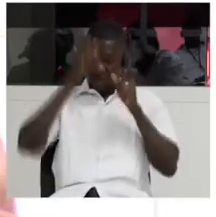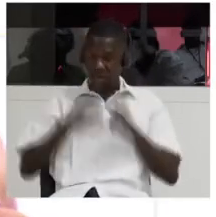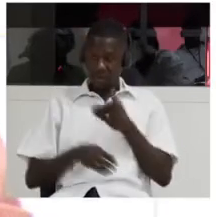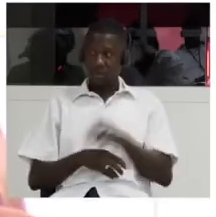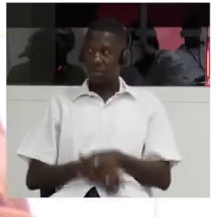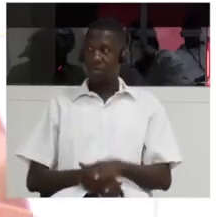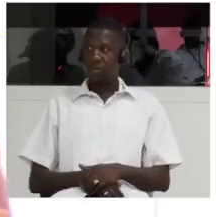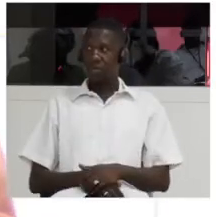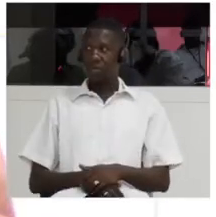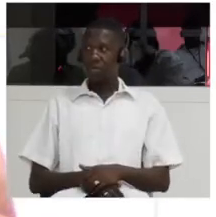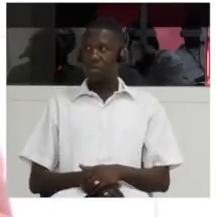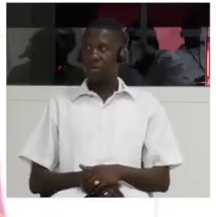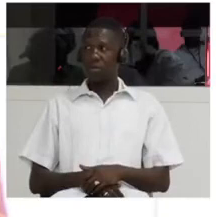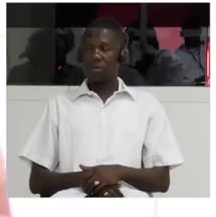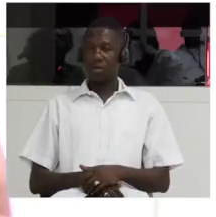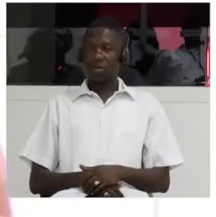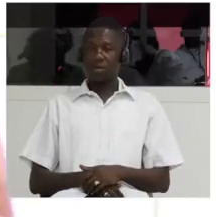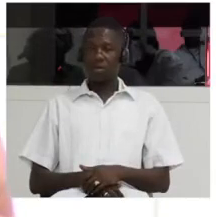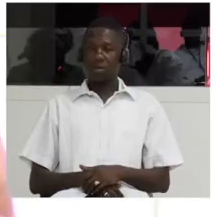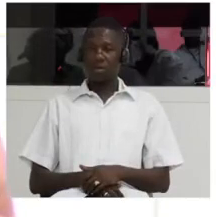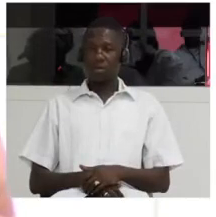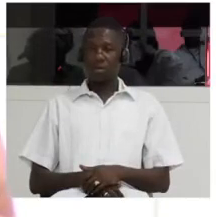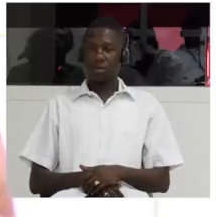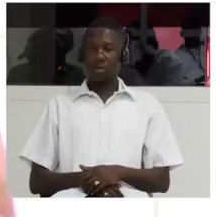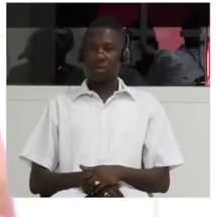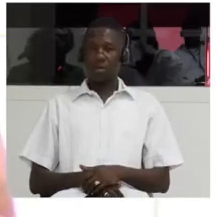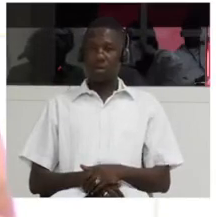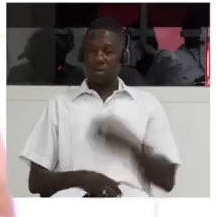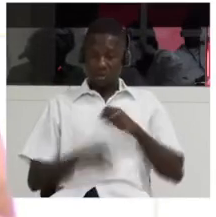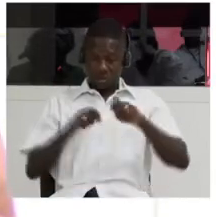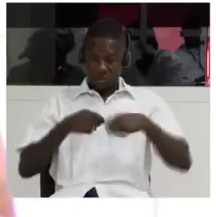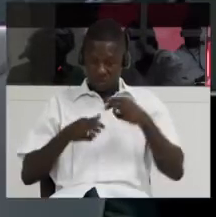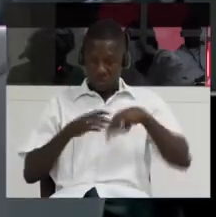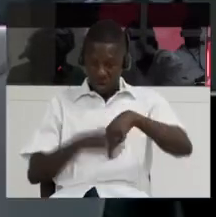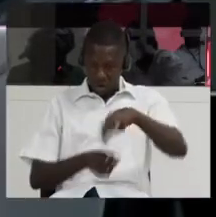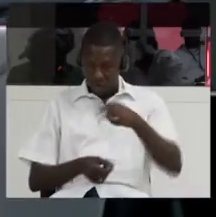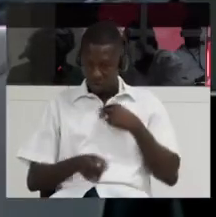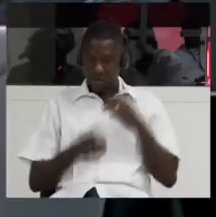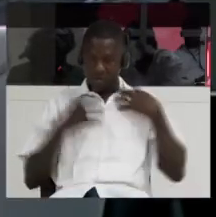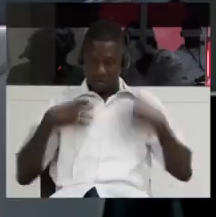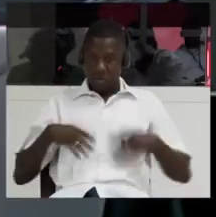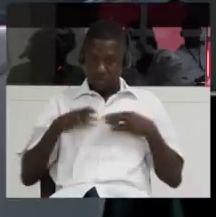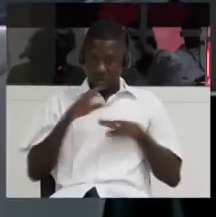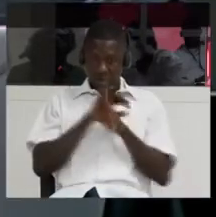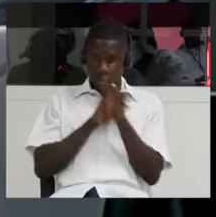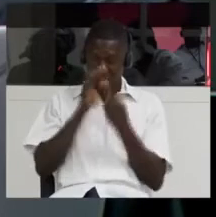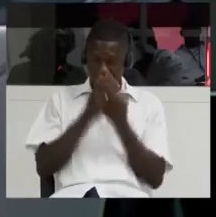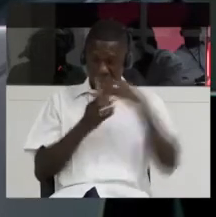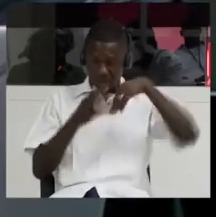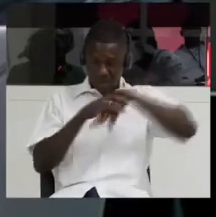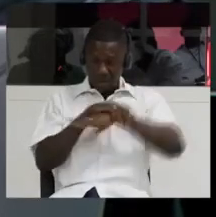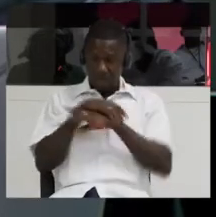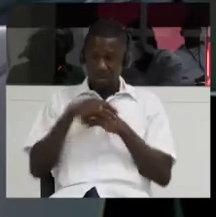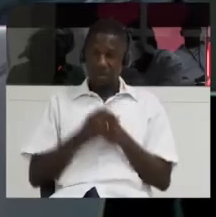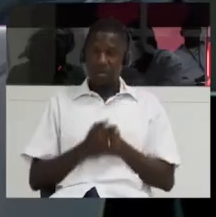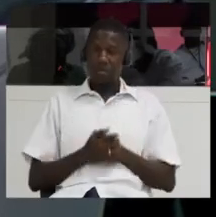the body was already inside that bushy tree. So you're saying that he was hiding in the shrubs? That's yes.